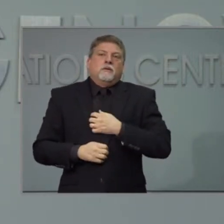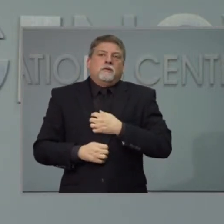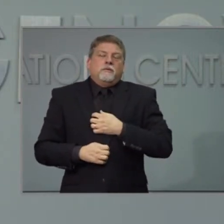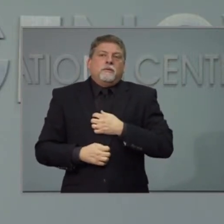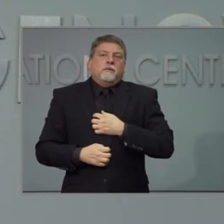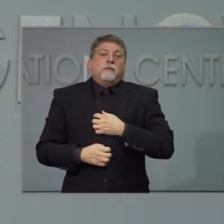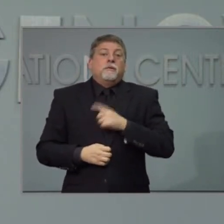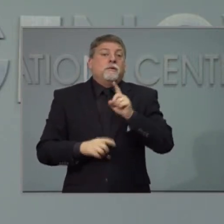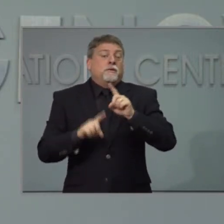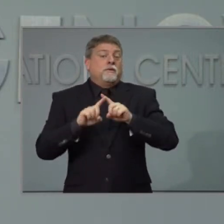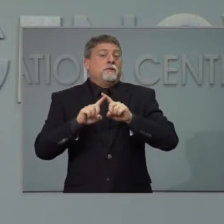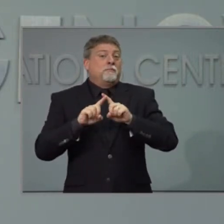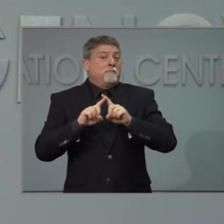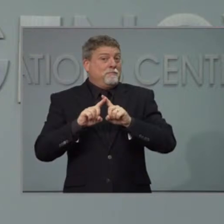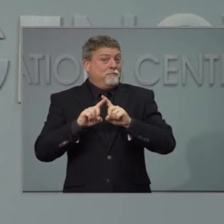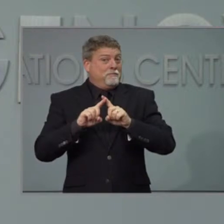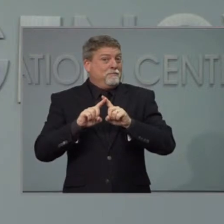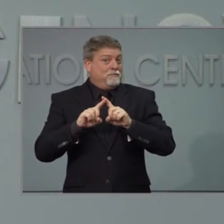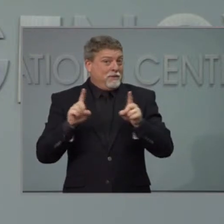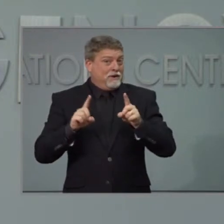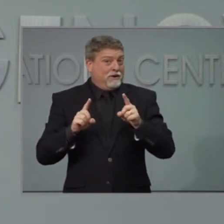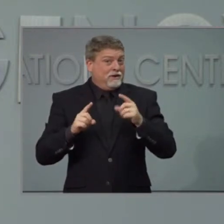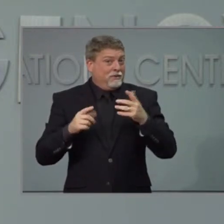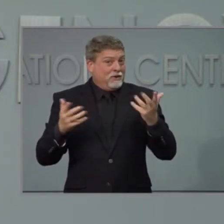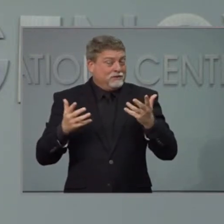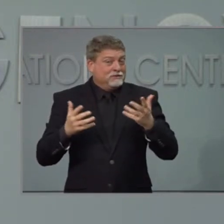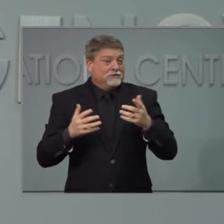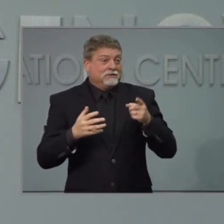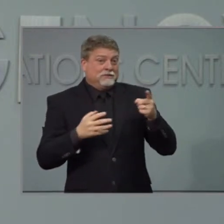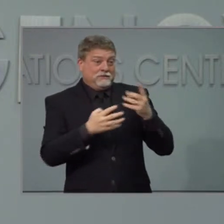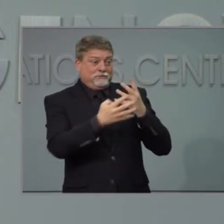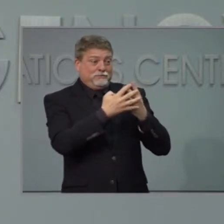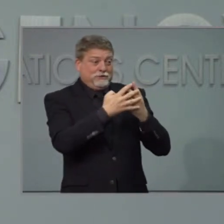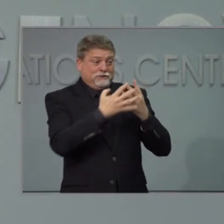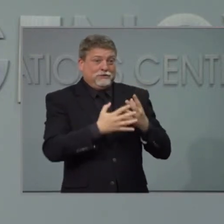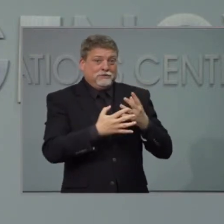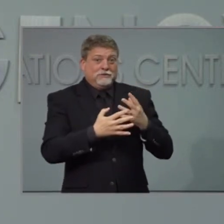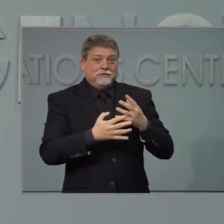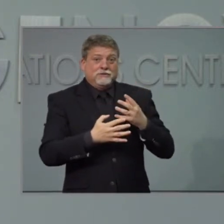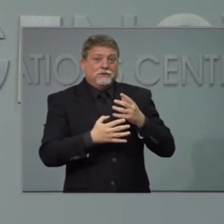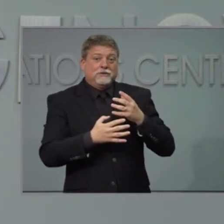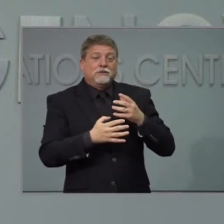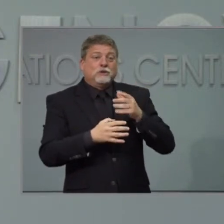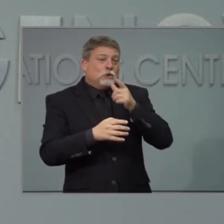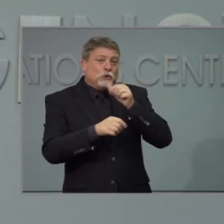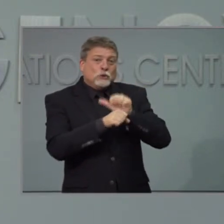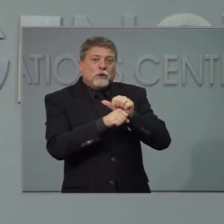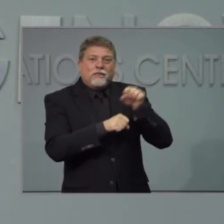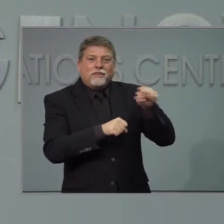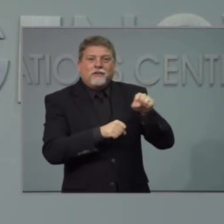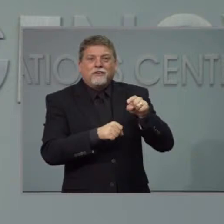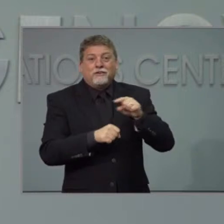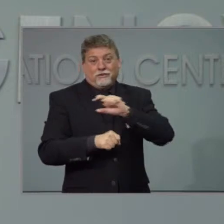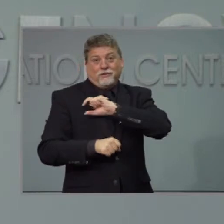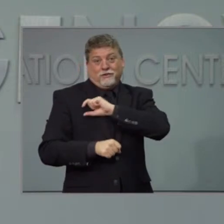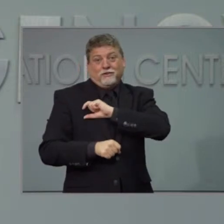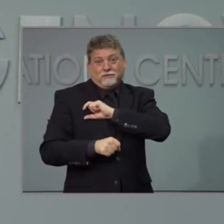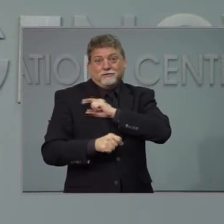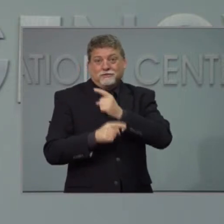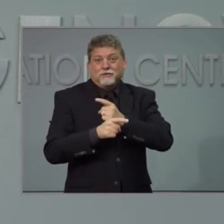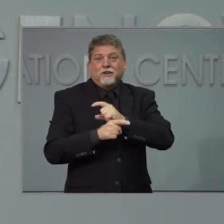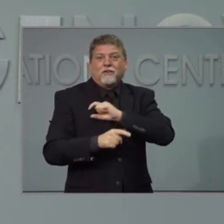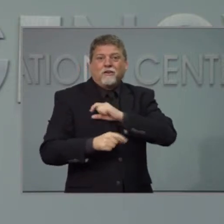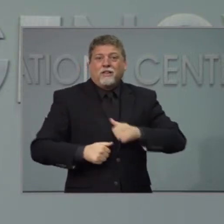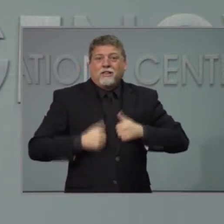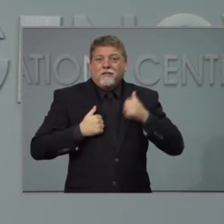individuals who often live in those counties work in those same facilities, and so it may be a reflection of some of the